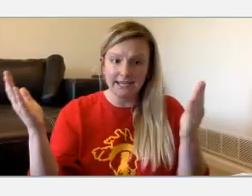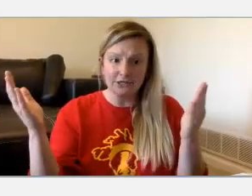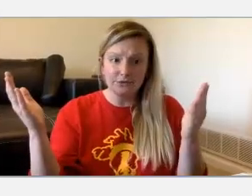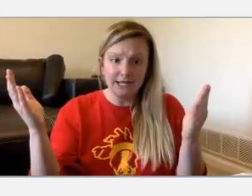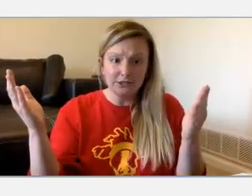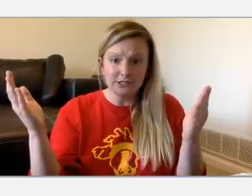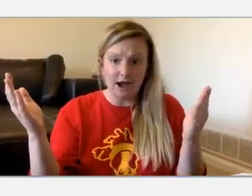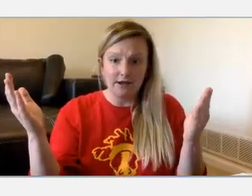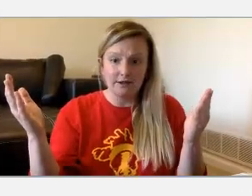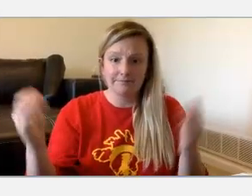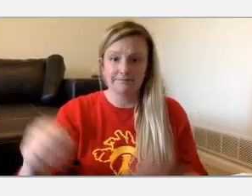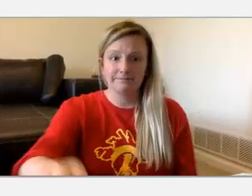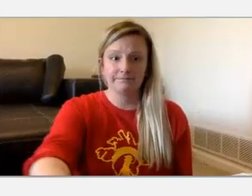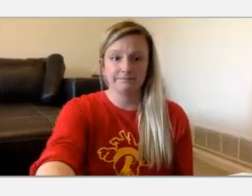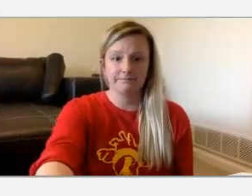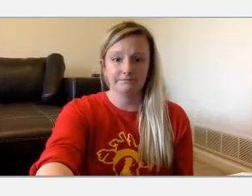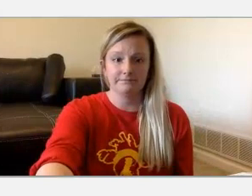Can you touch the dog?